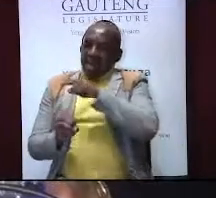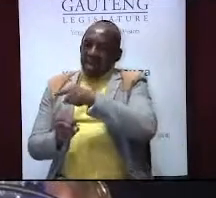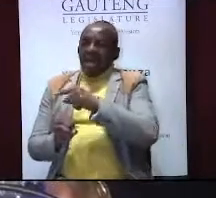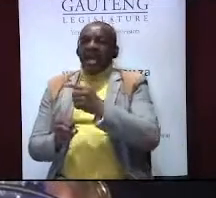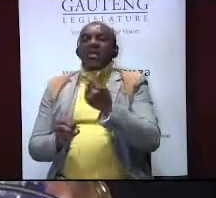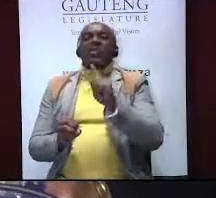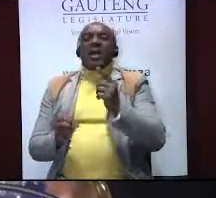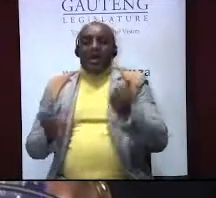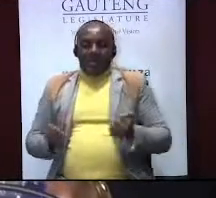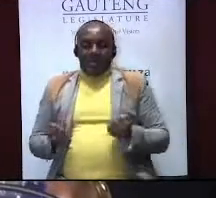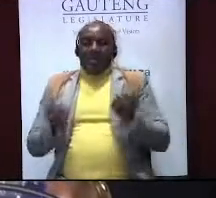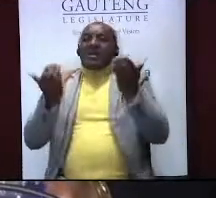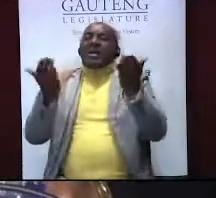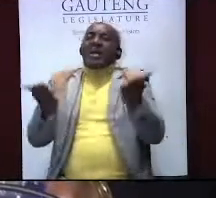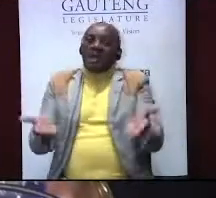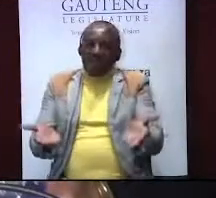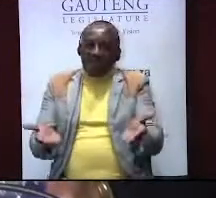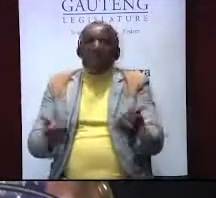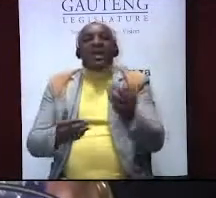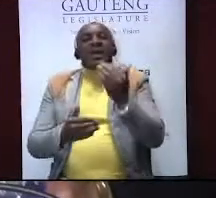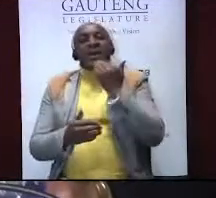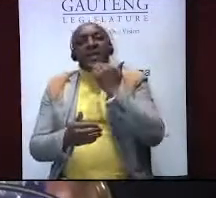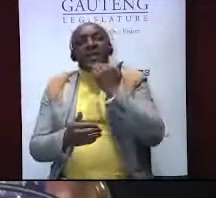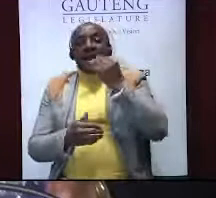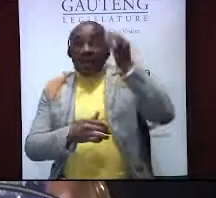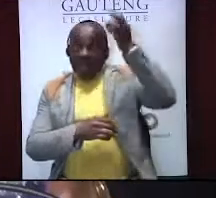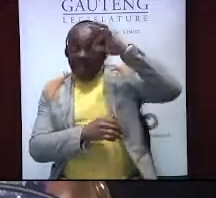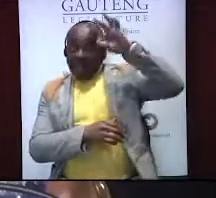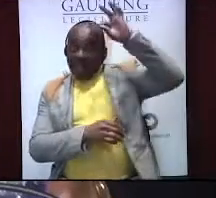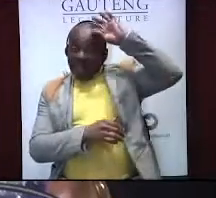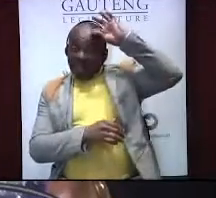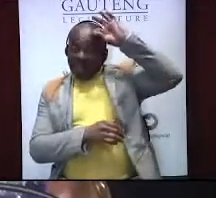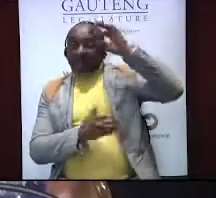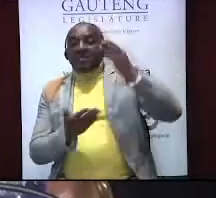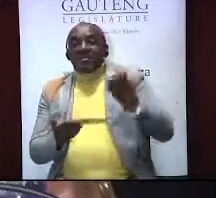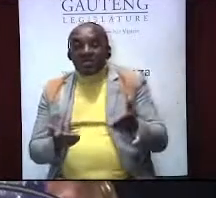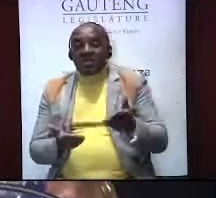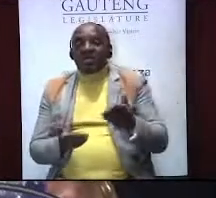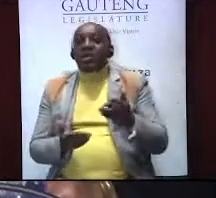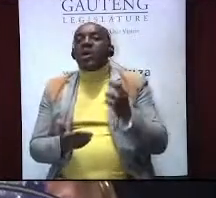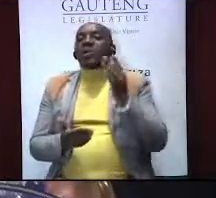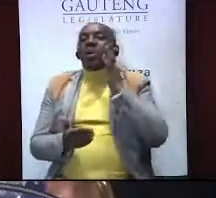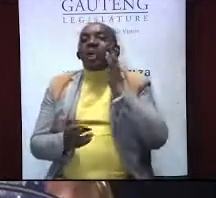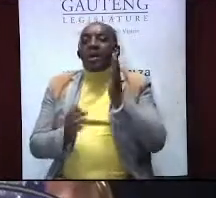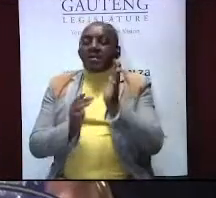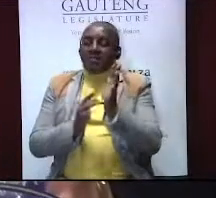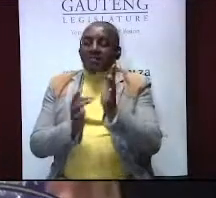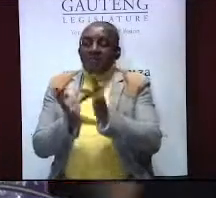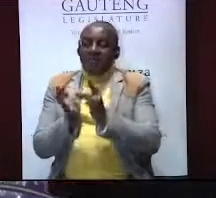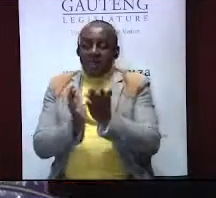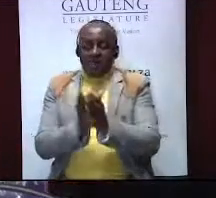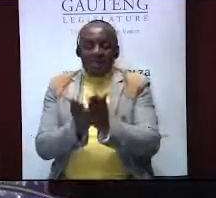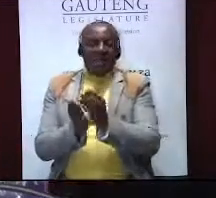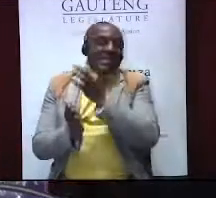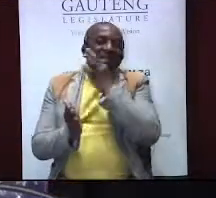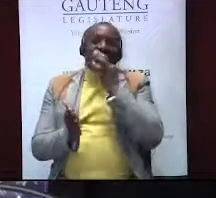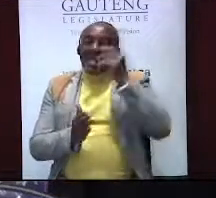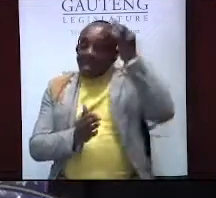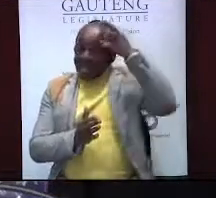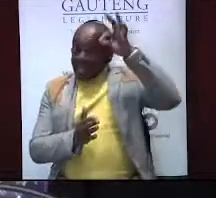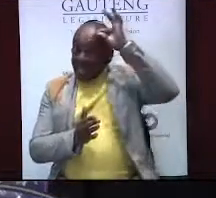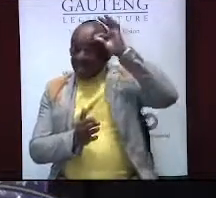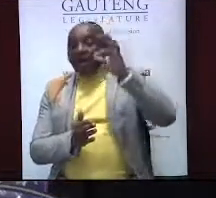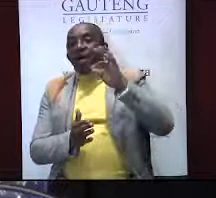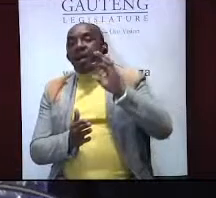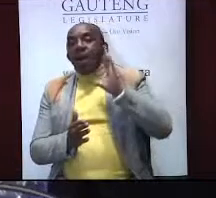service. By who? By the government. When the Bible says what? The government shall be